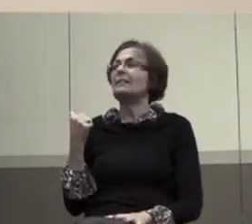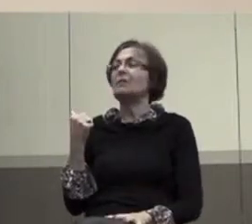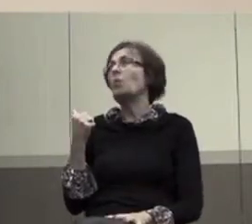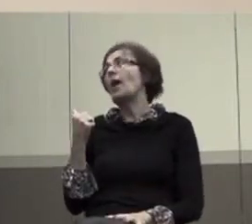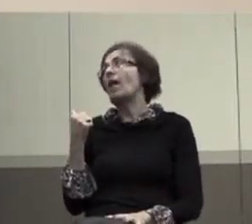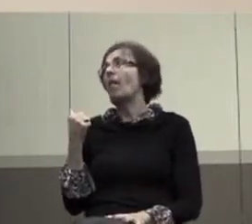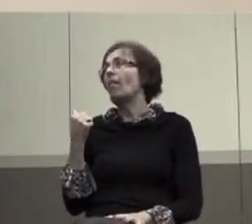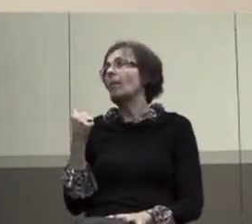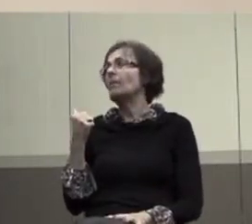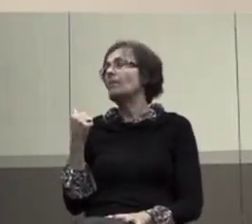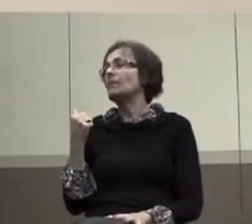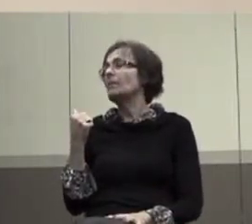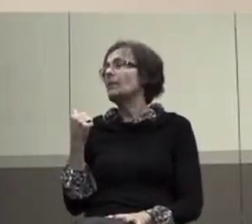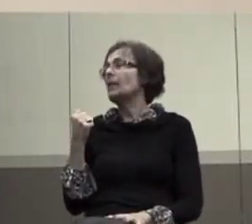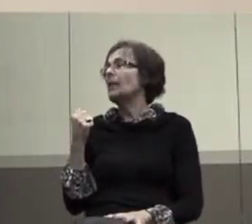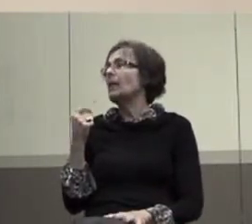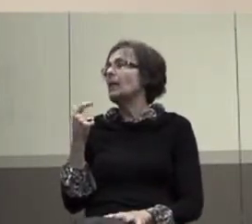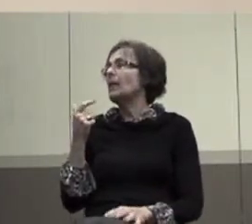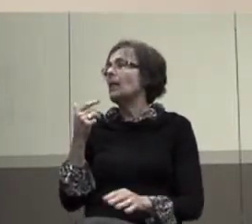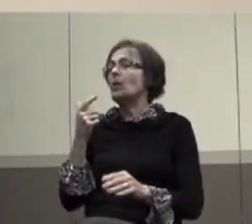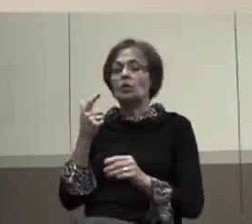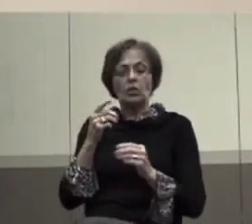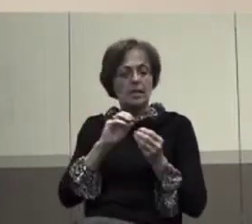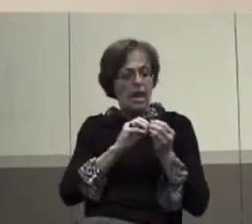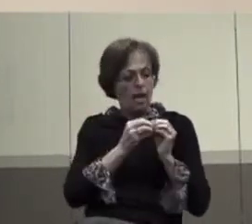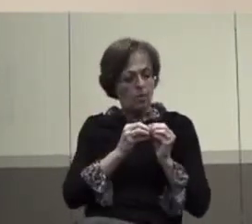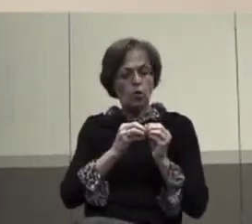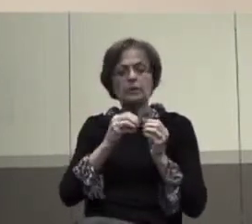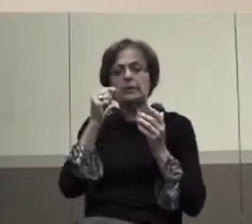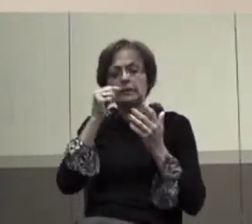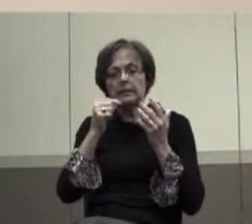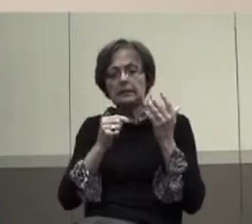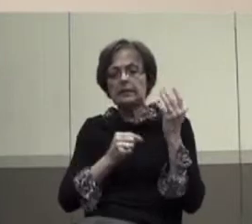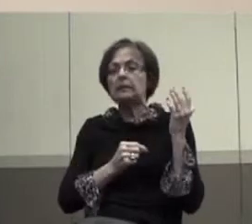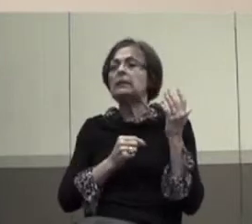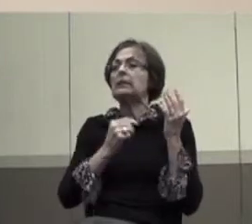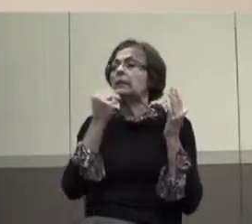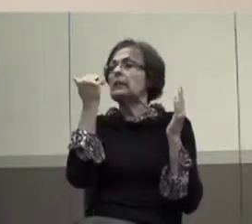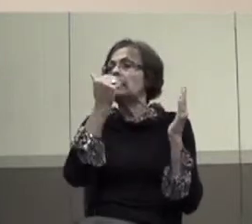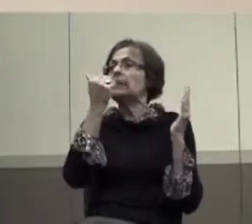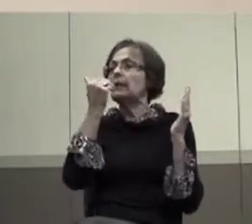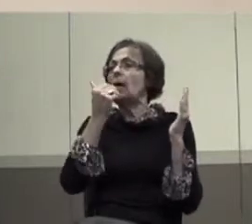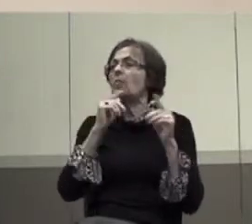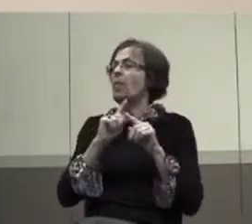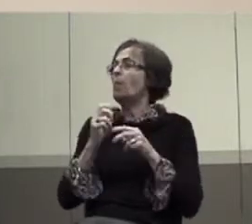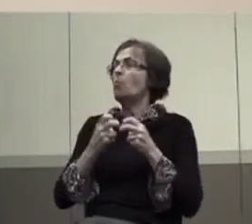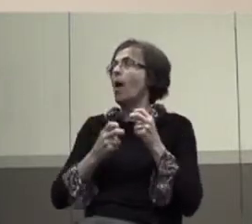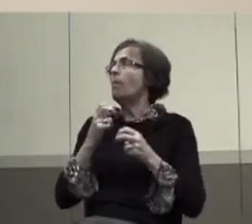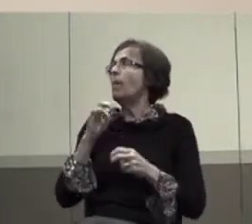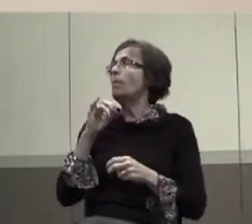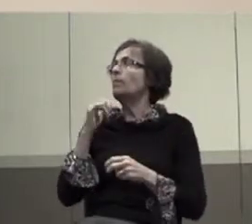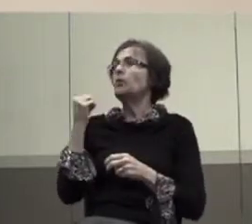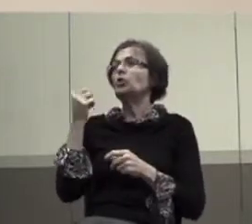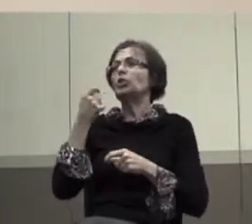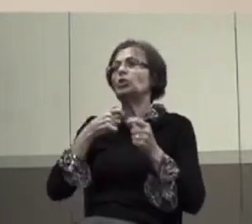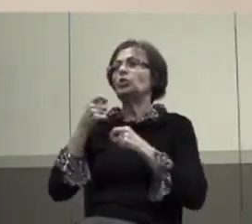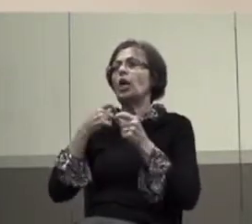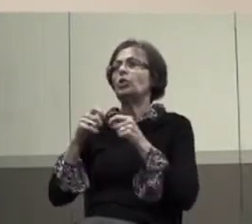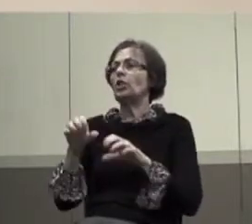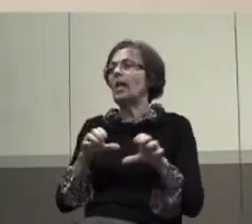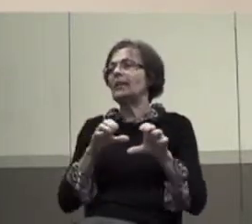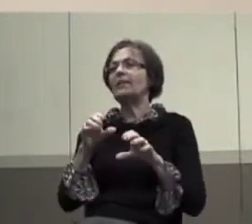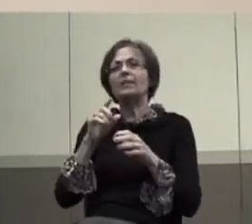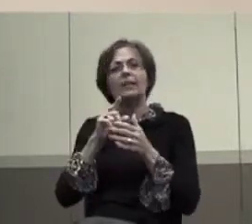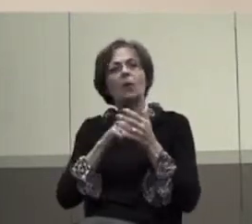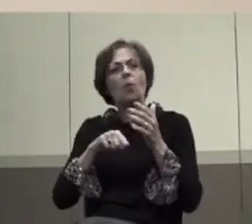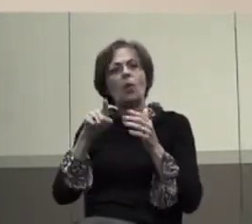Actually, well, not the transition was slow, but I mean as far as now we're doing numbers, now we're doing this, now we're doing this. The problem is that she's changing activities.